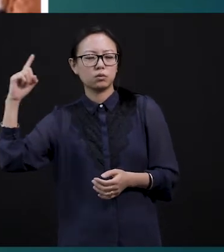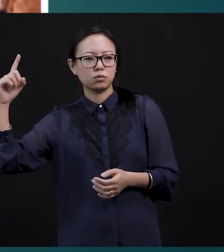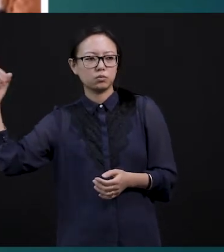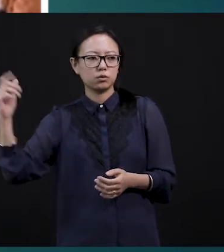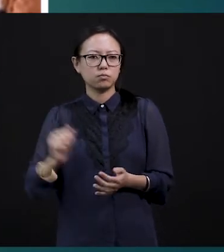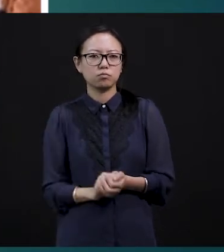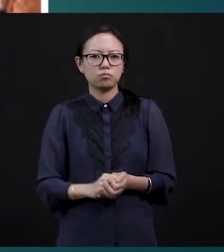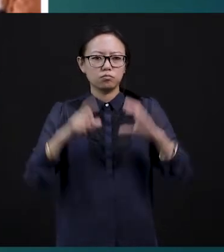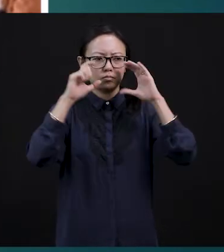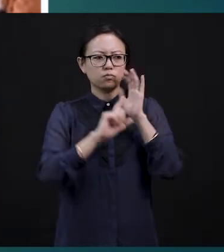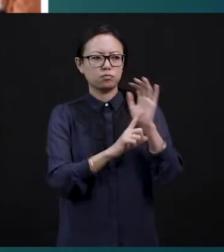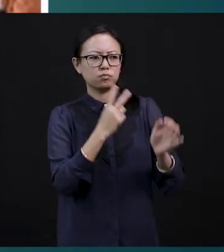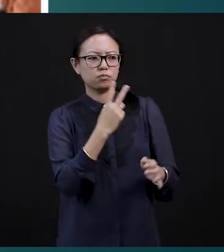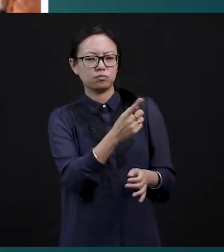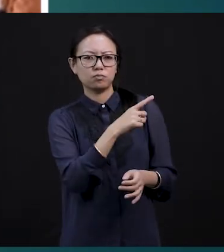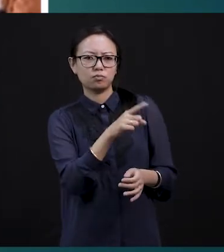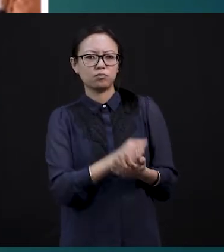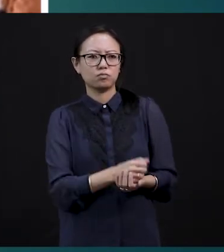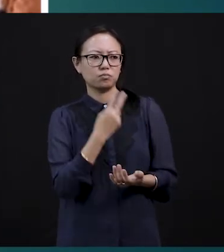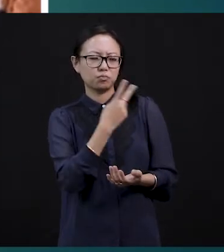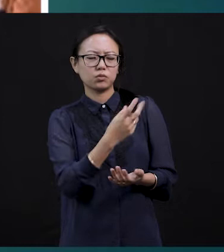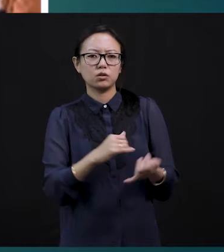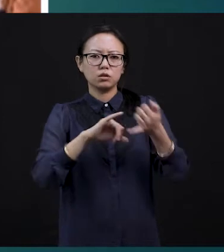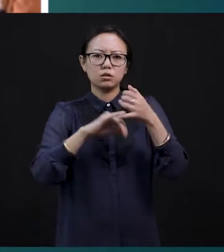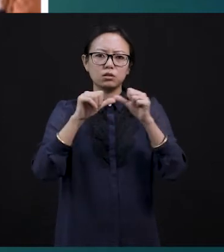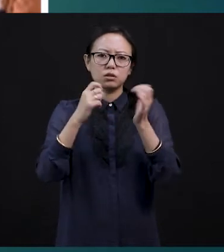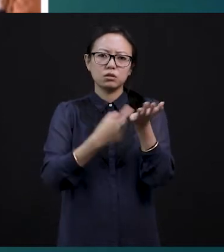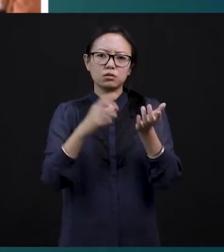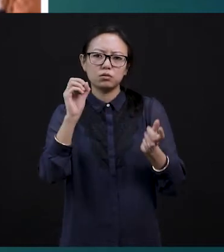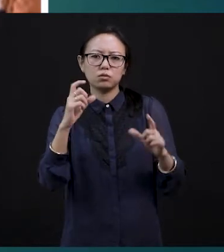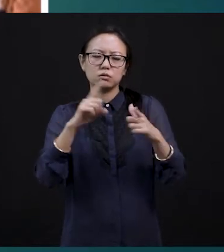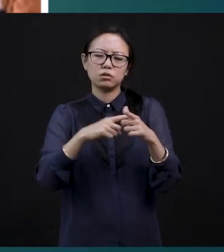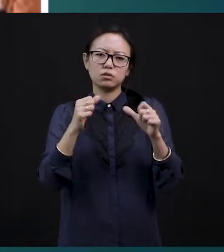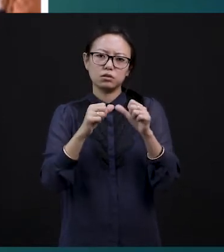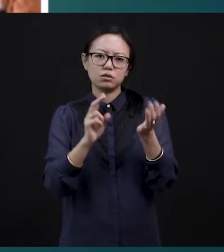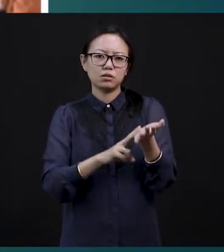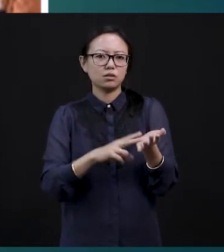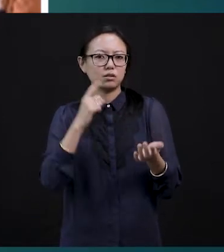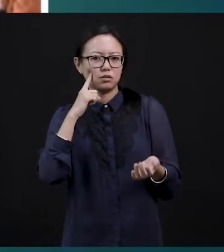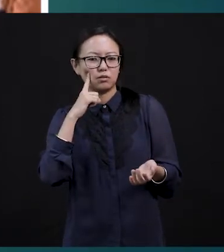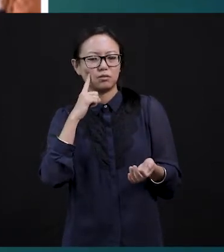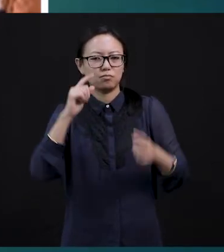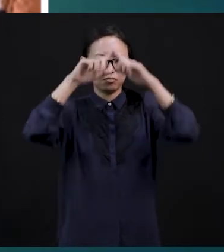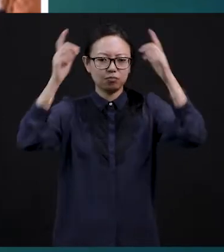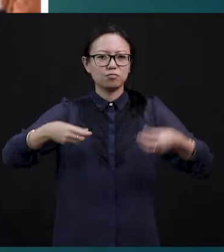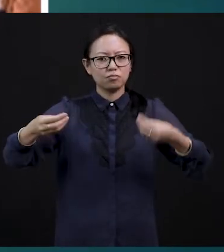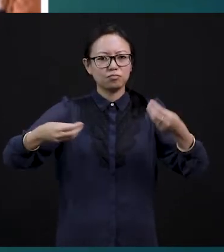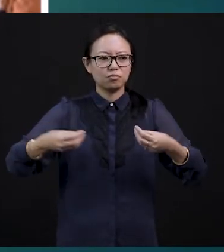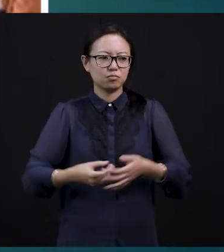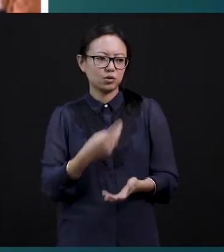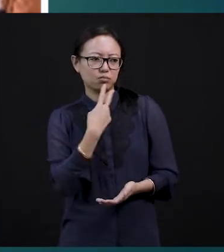page number that we have taken is page 108, and we'll finish it on page number 111. So that's